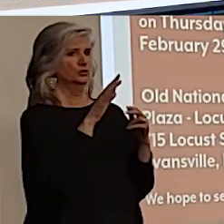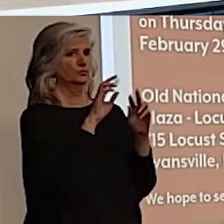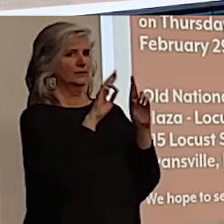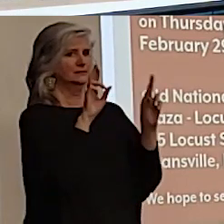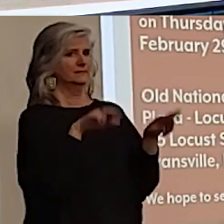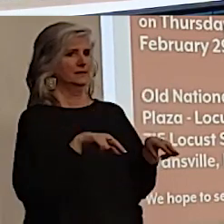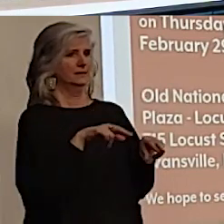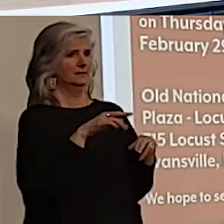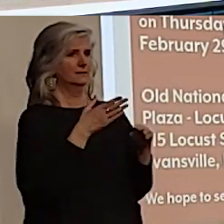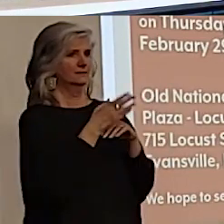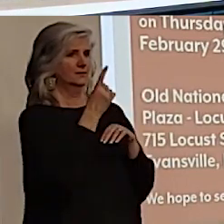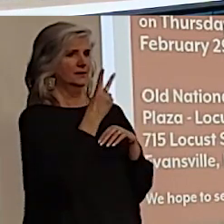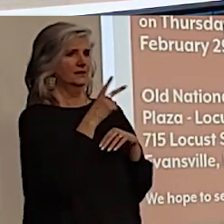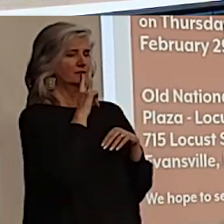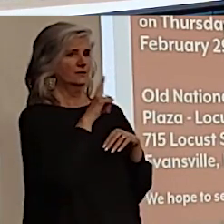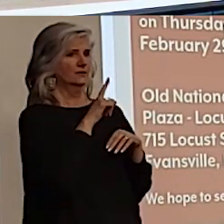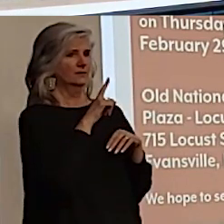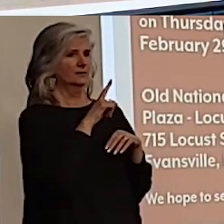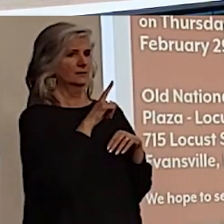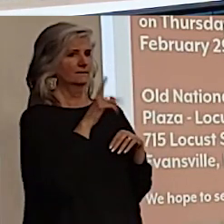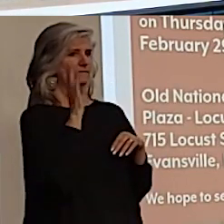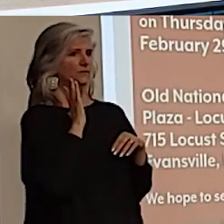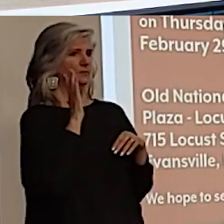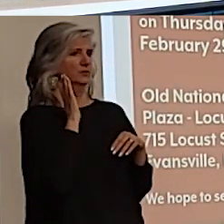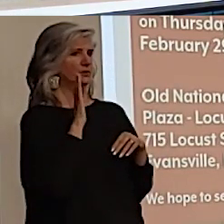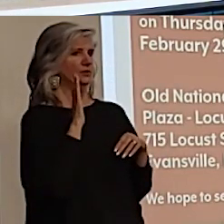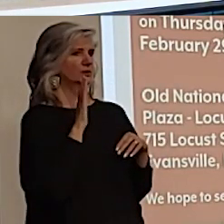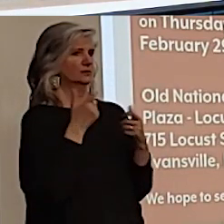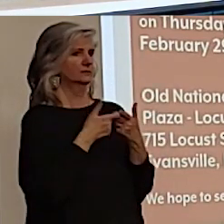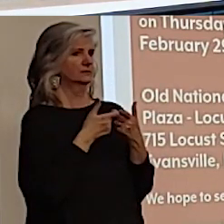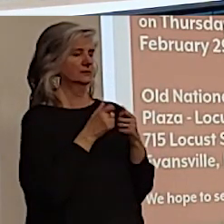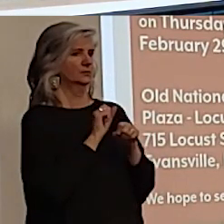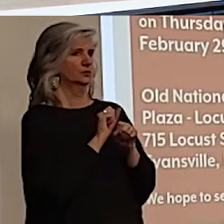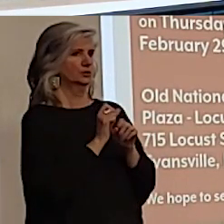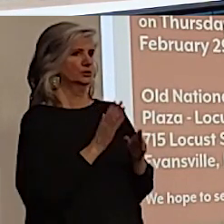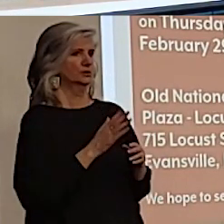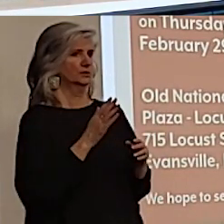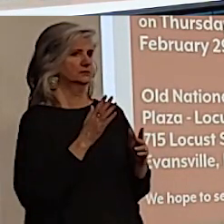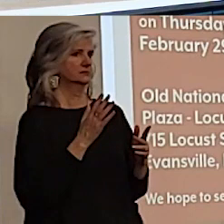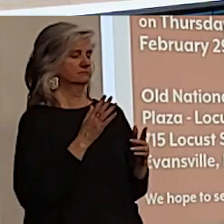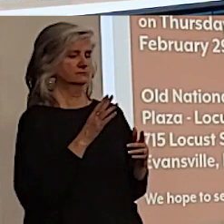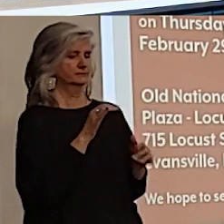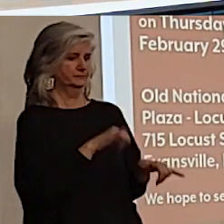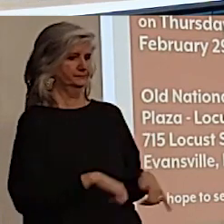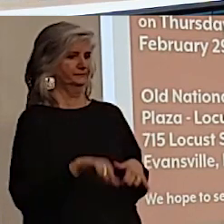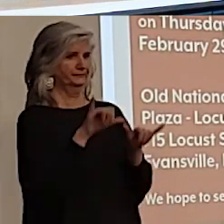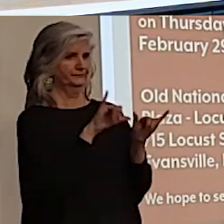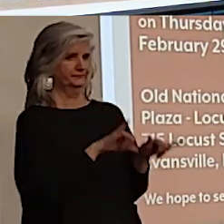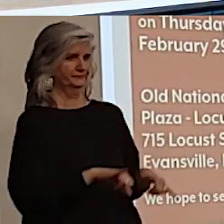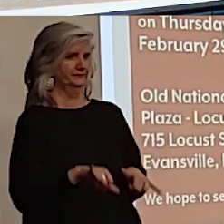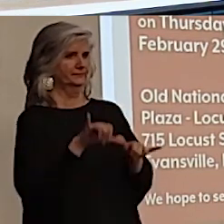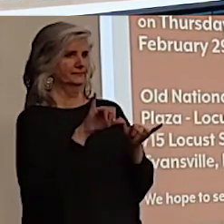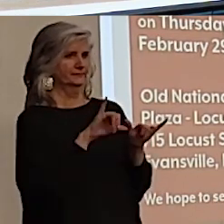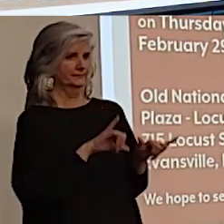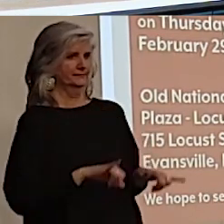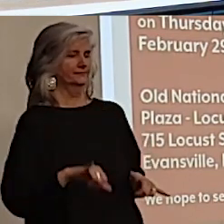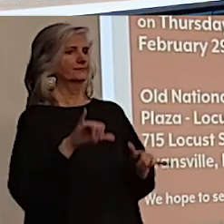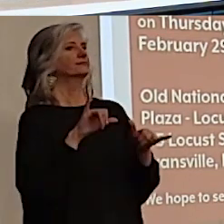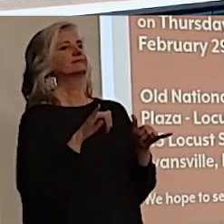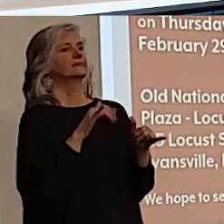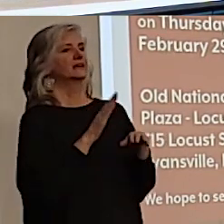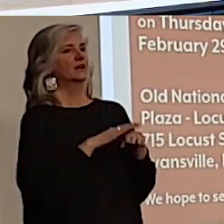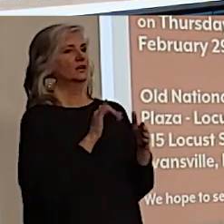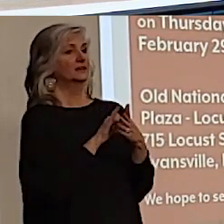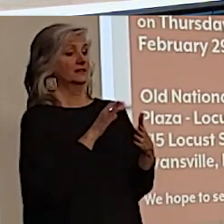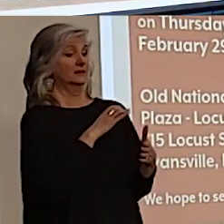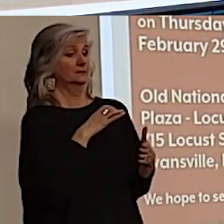over half of them are former utility company employees. It's a revolving door. They get on the Regulatory